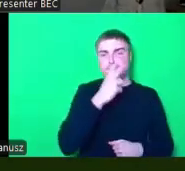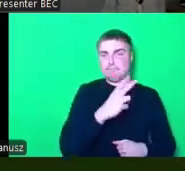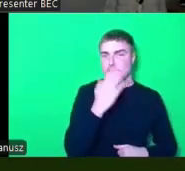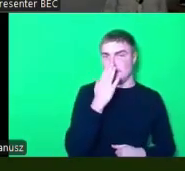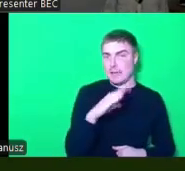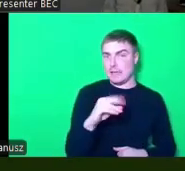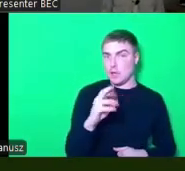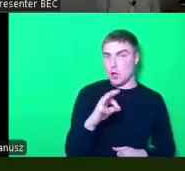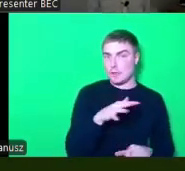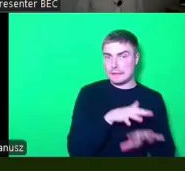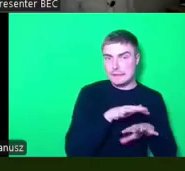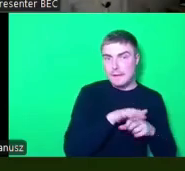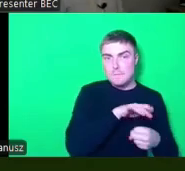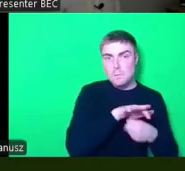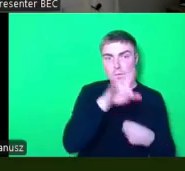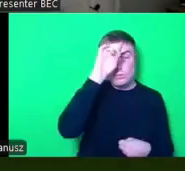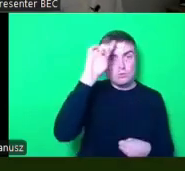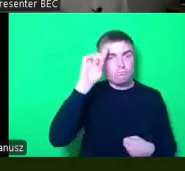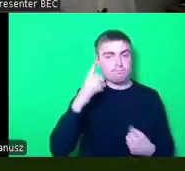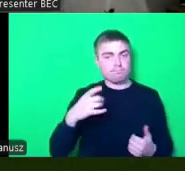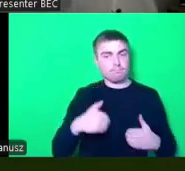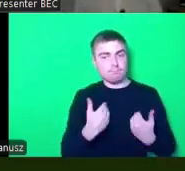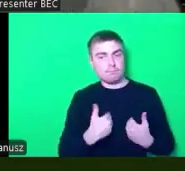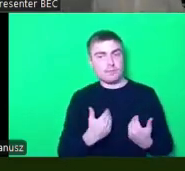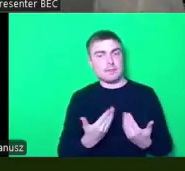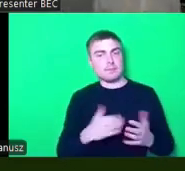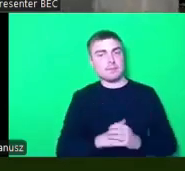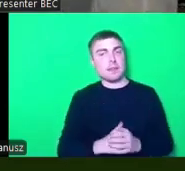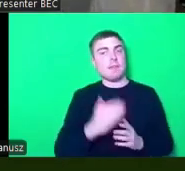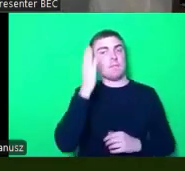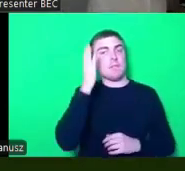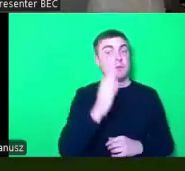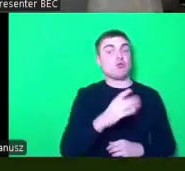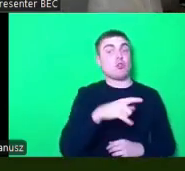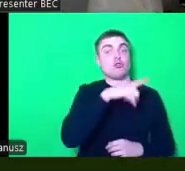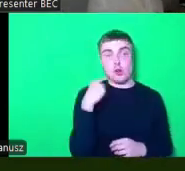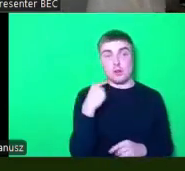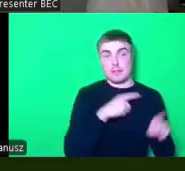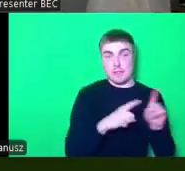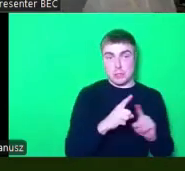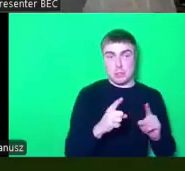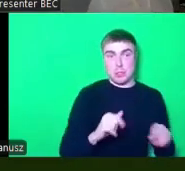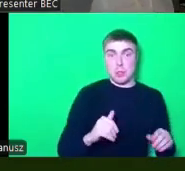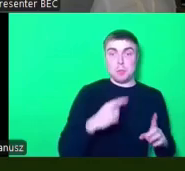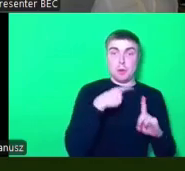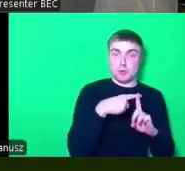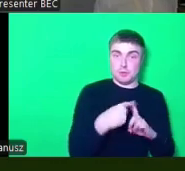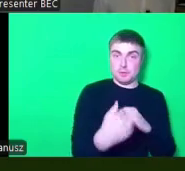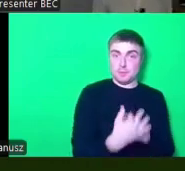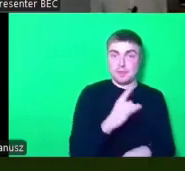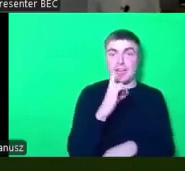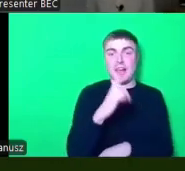human health. And green means a positive effect, red means a negative effect, and the larger the